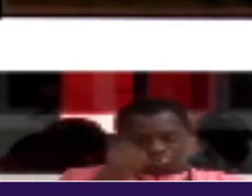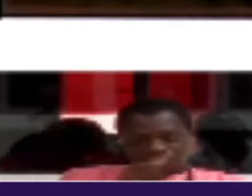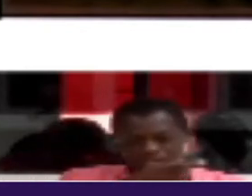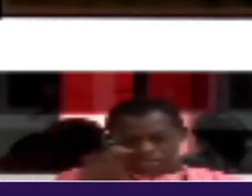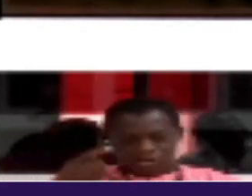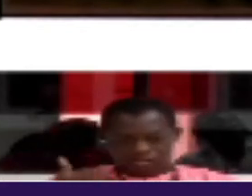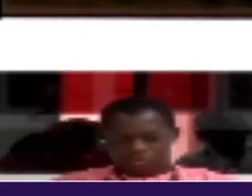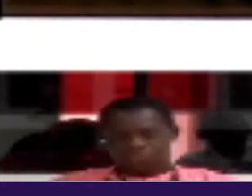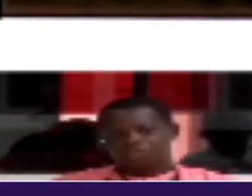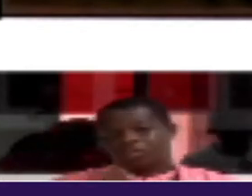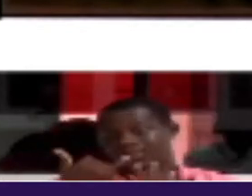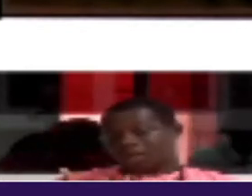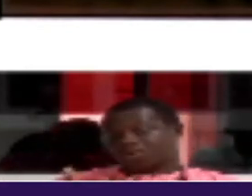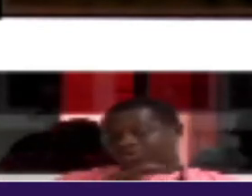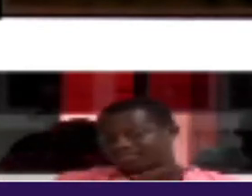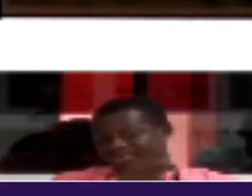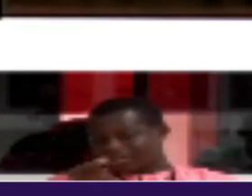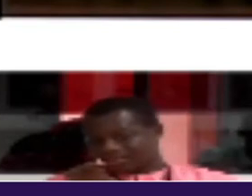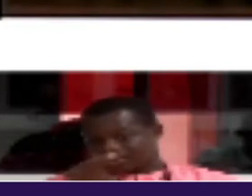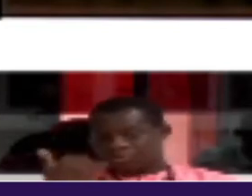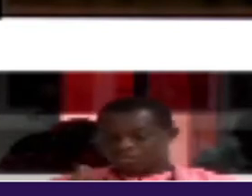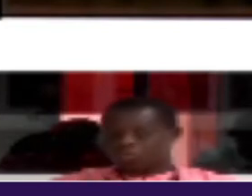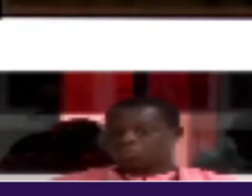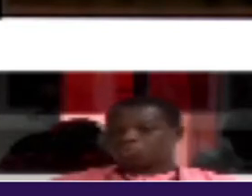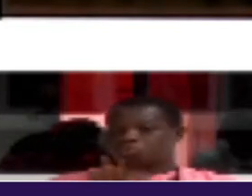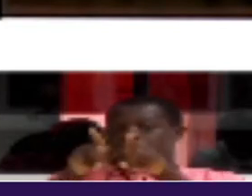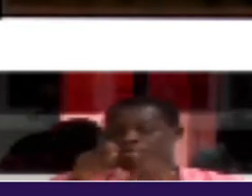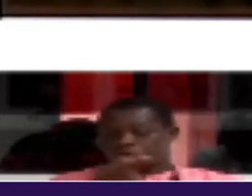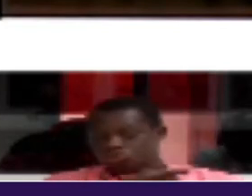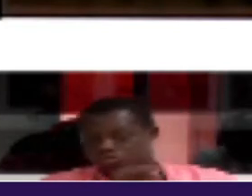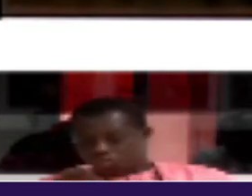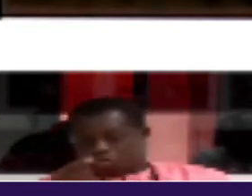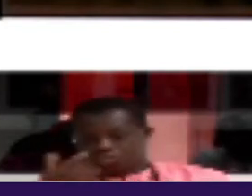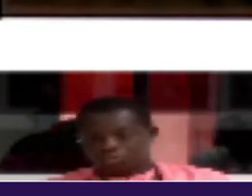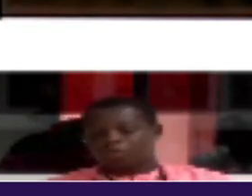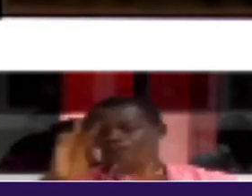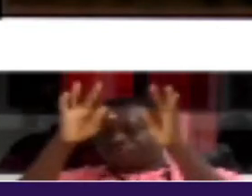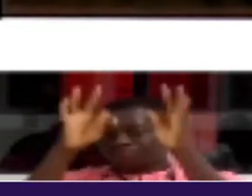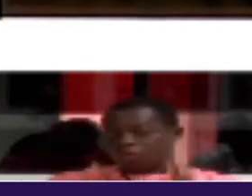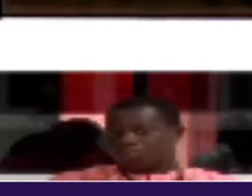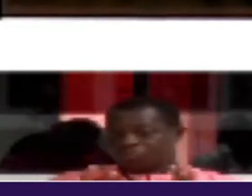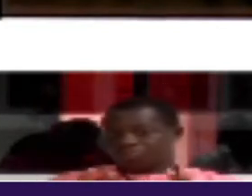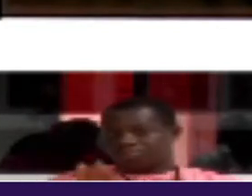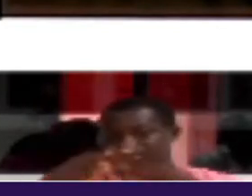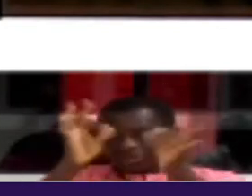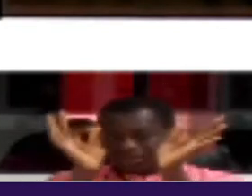people are going to be here with you people. You are going to form a patrol team.